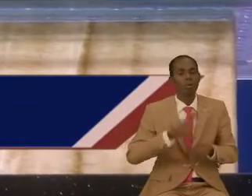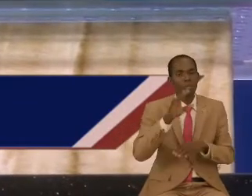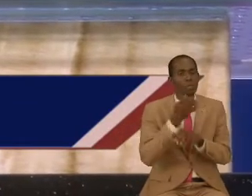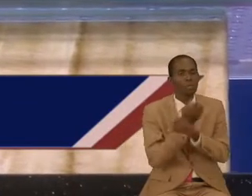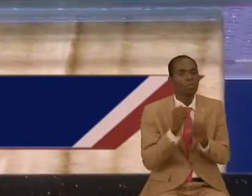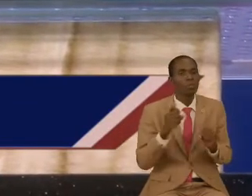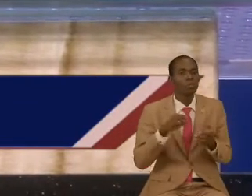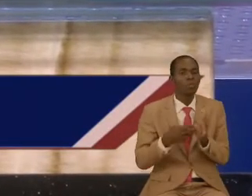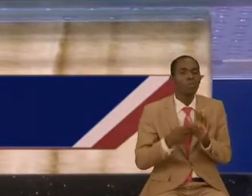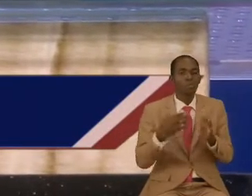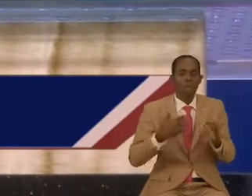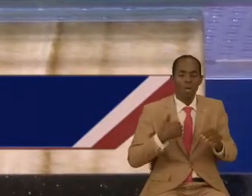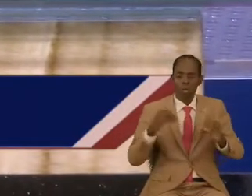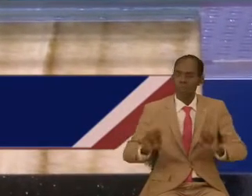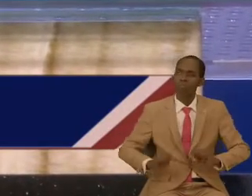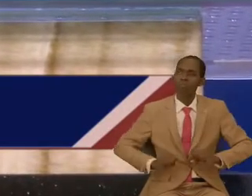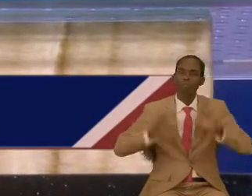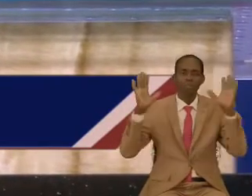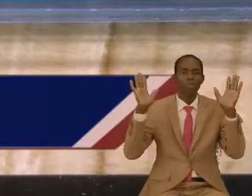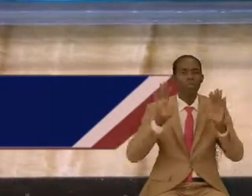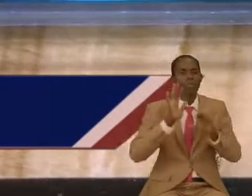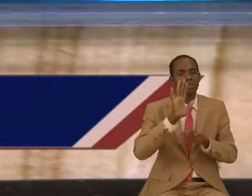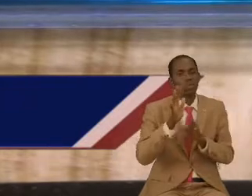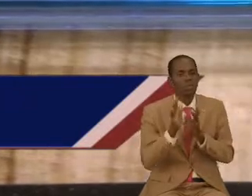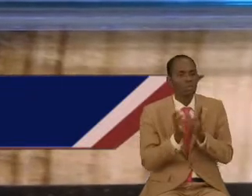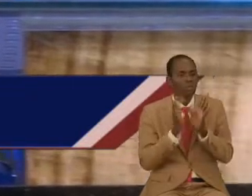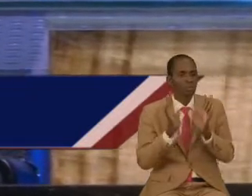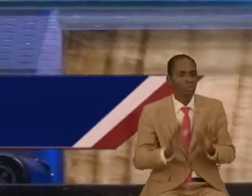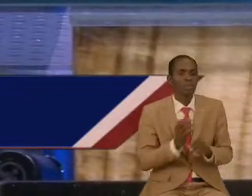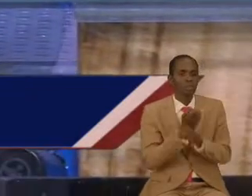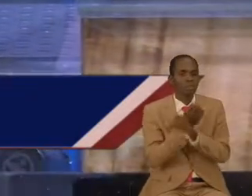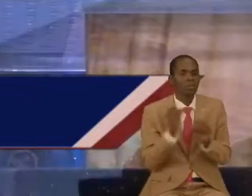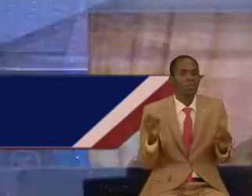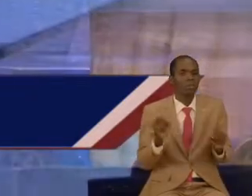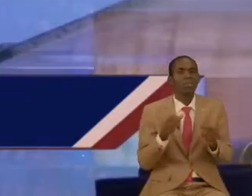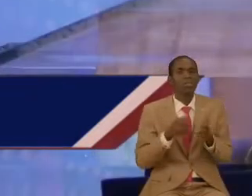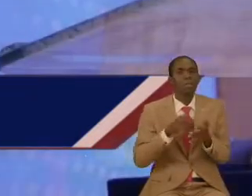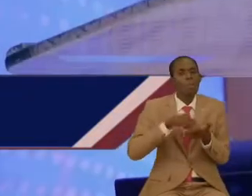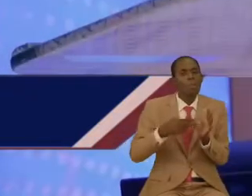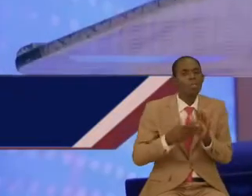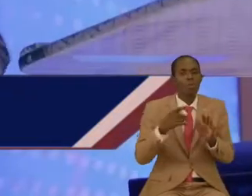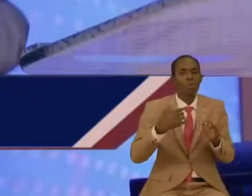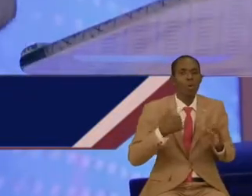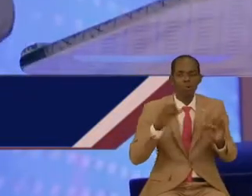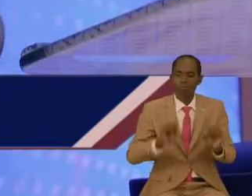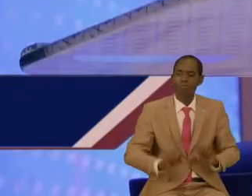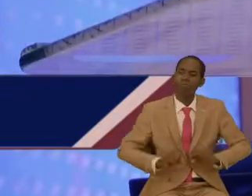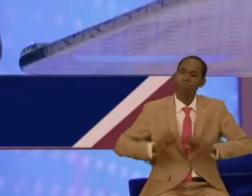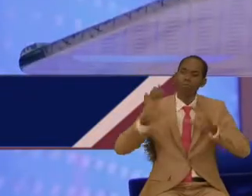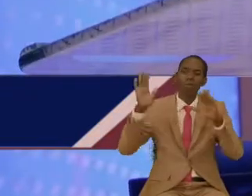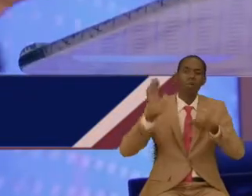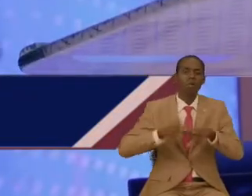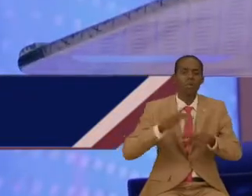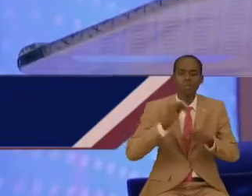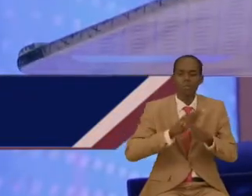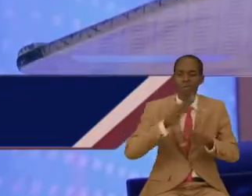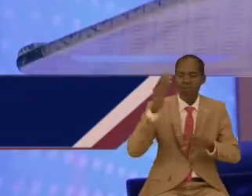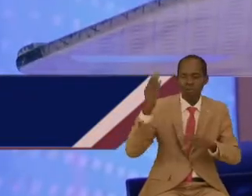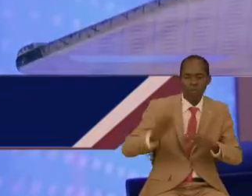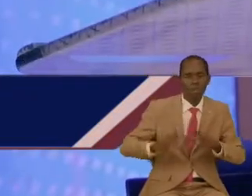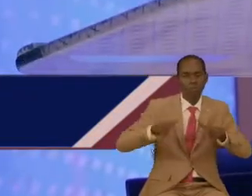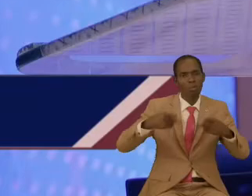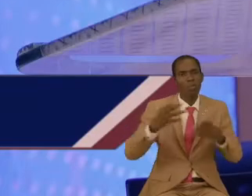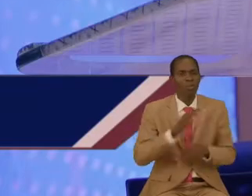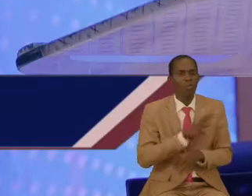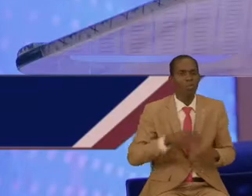given up your Christian life. It's like you've given up the total provision of grace. It's like you've given up